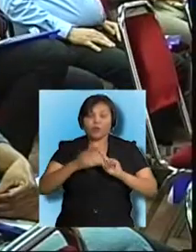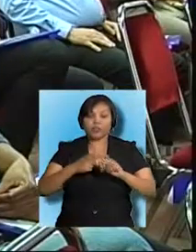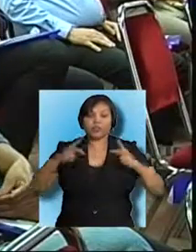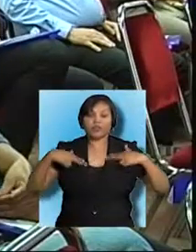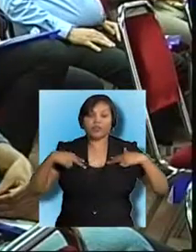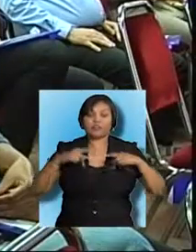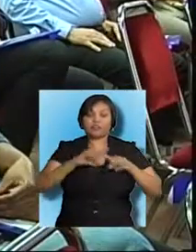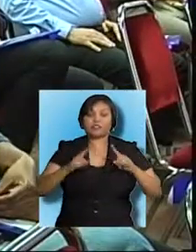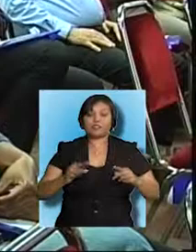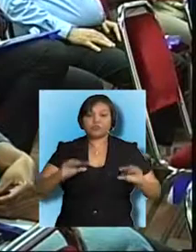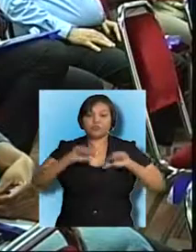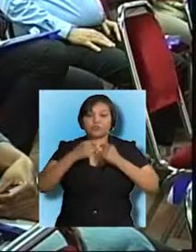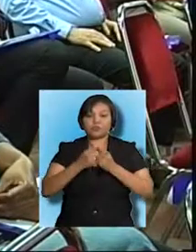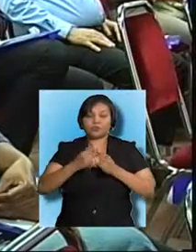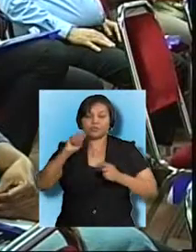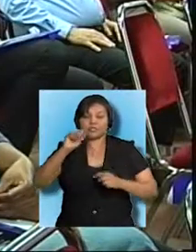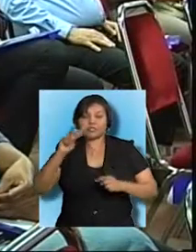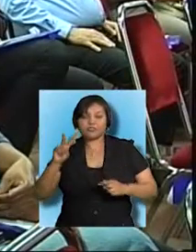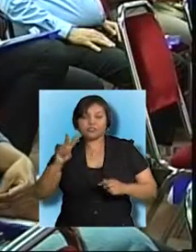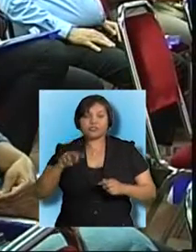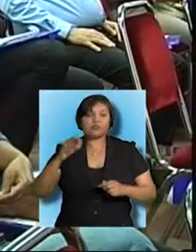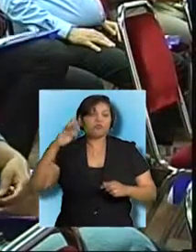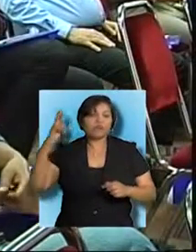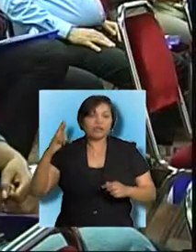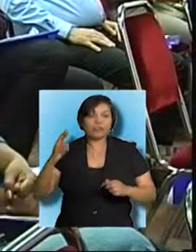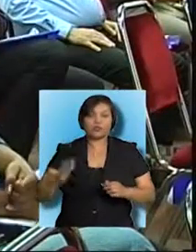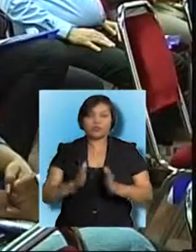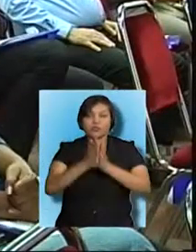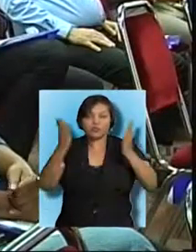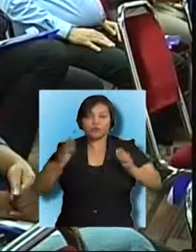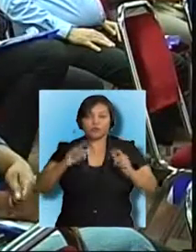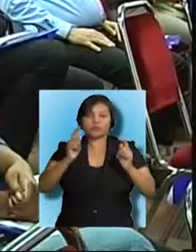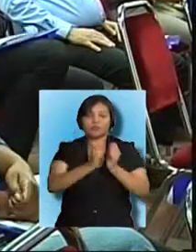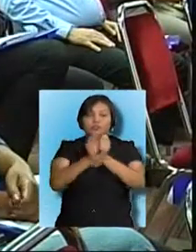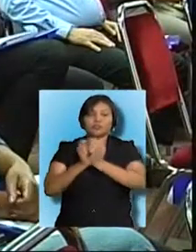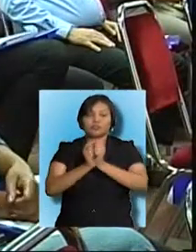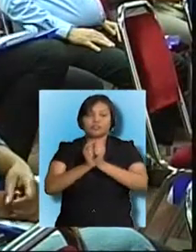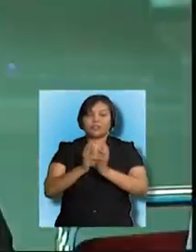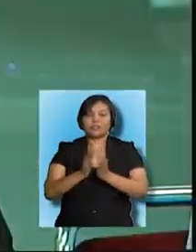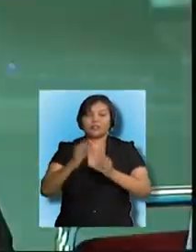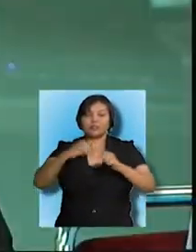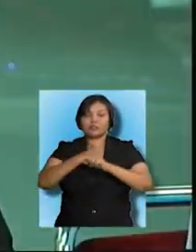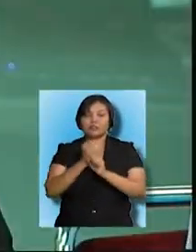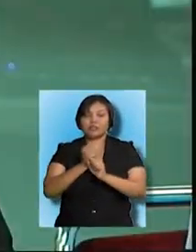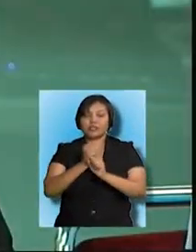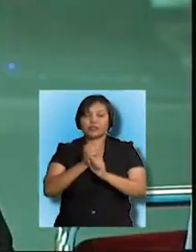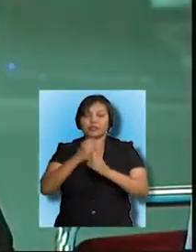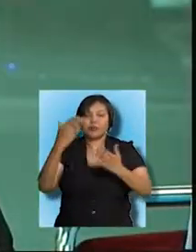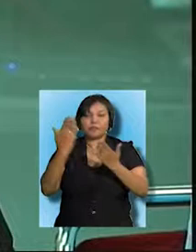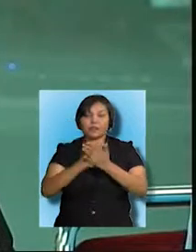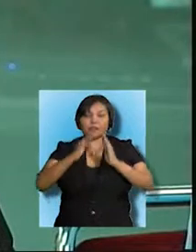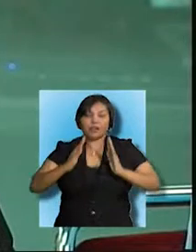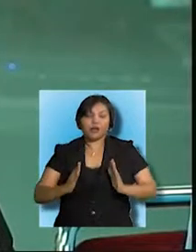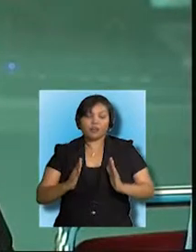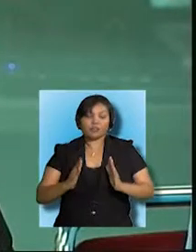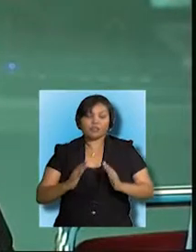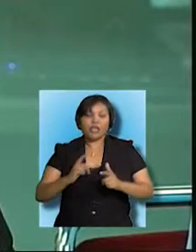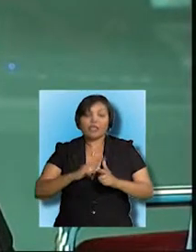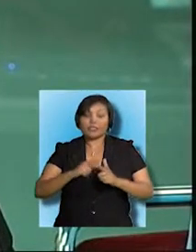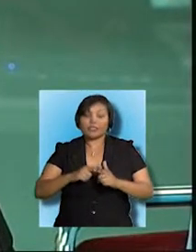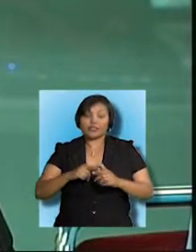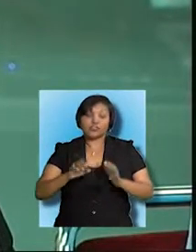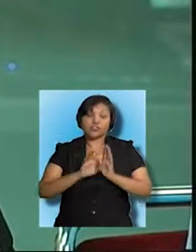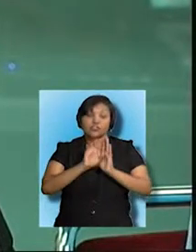operating expenses from press and radio revenue, because if not, then there may be no more free TV. With